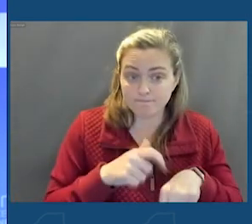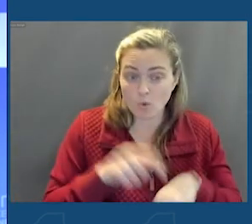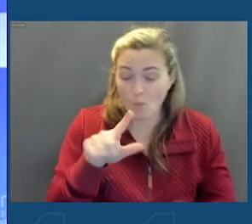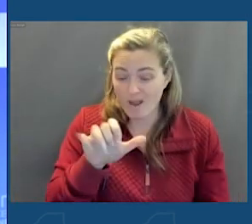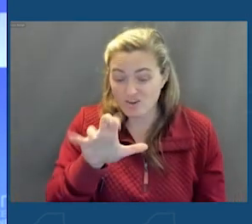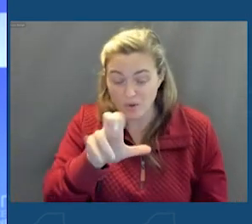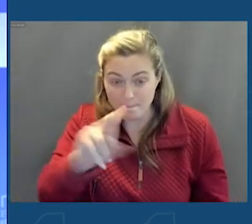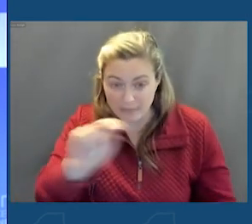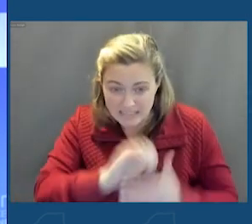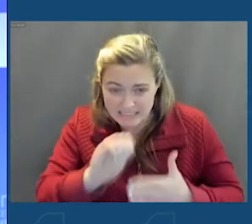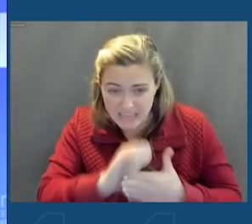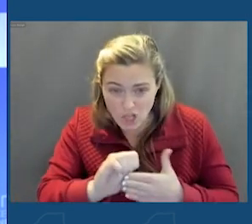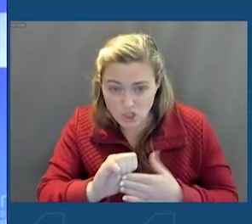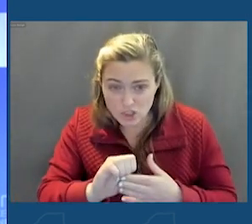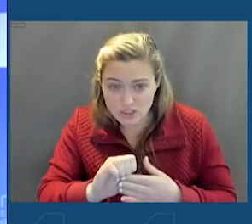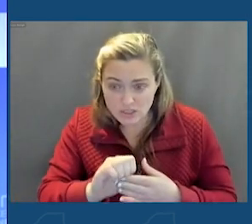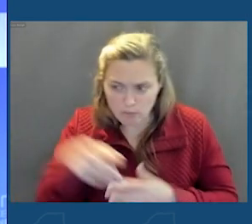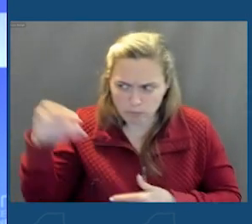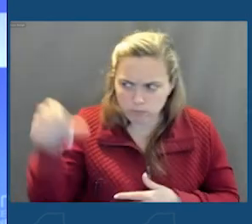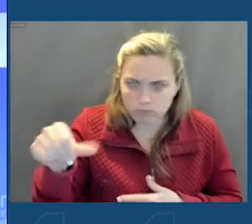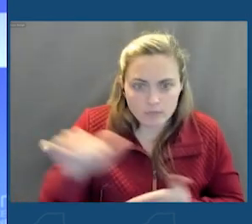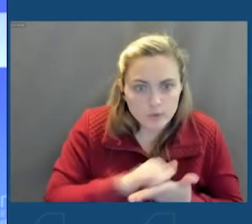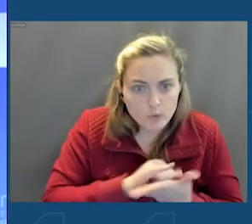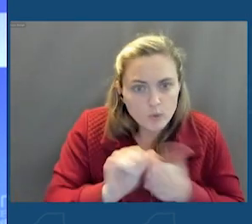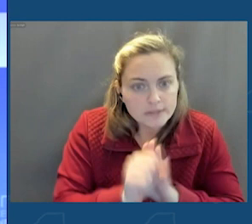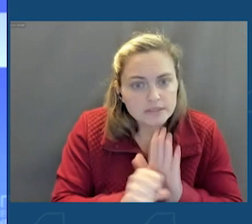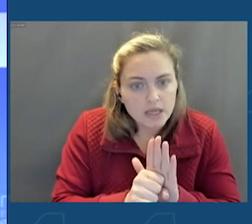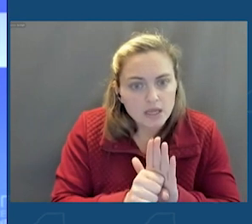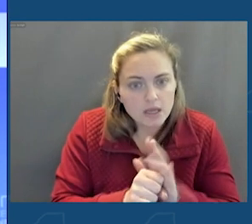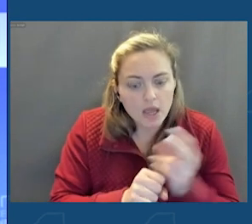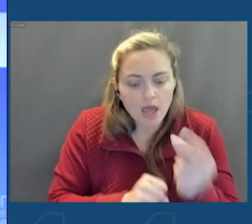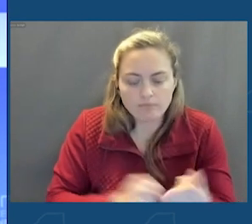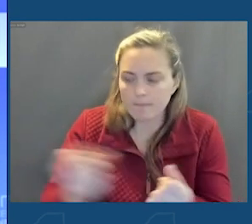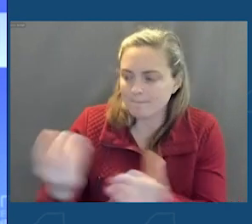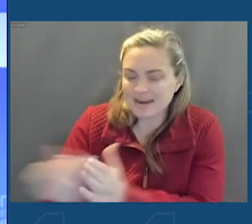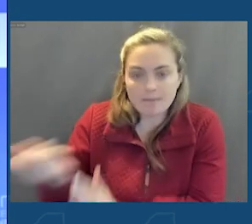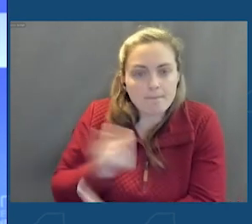billion coming to New York State and taking the money back from China.